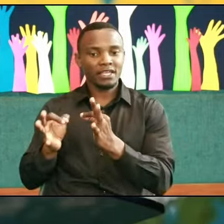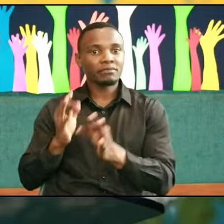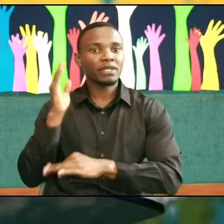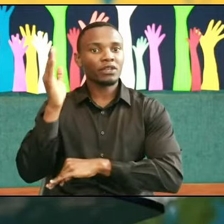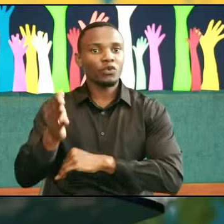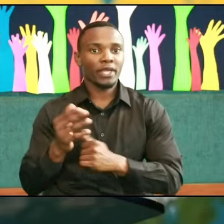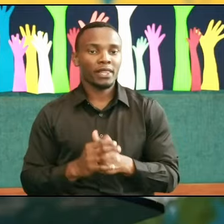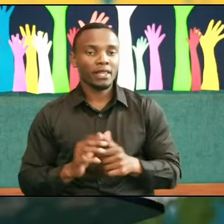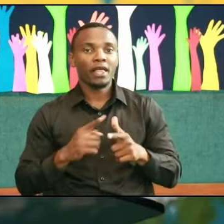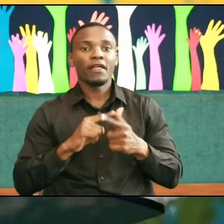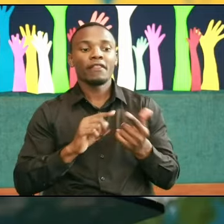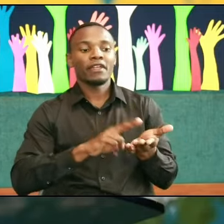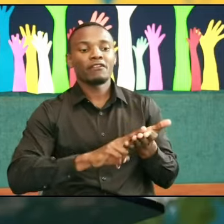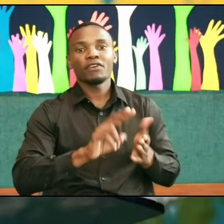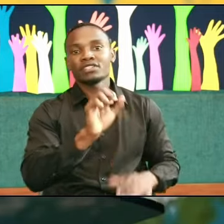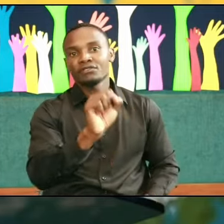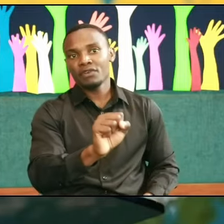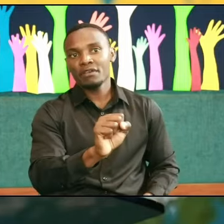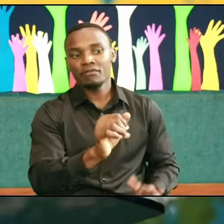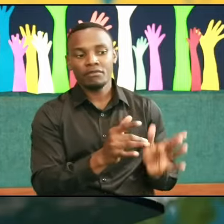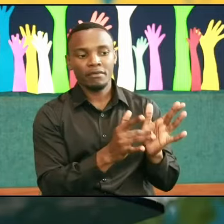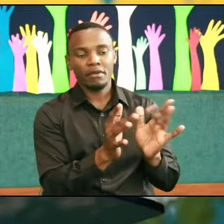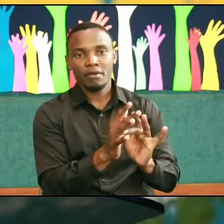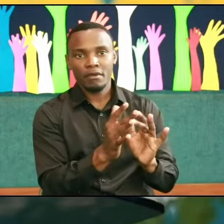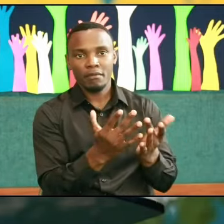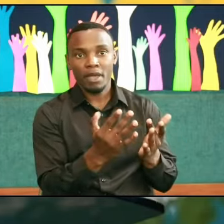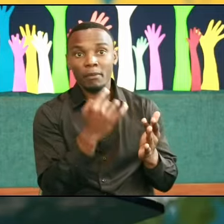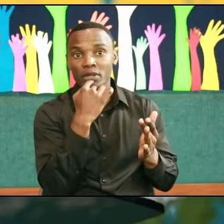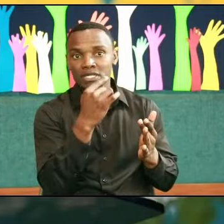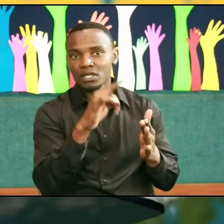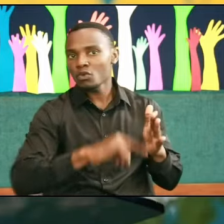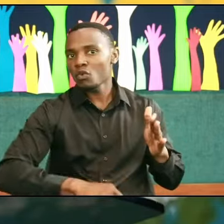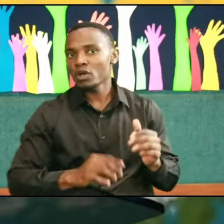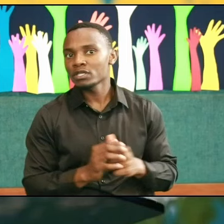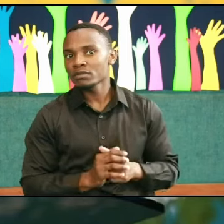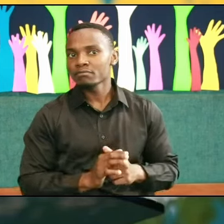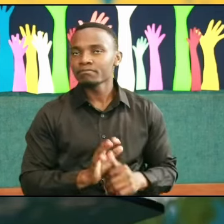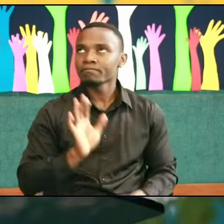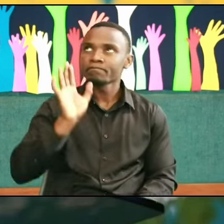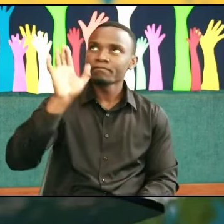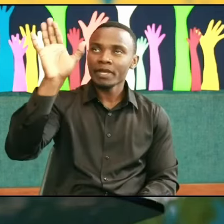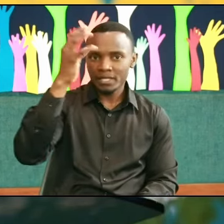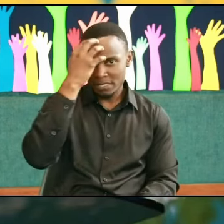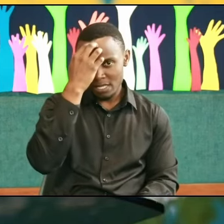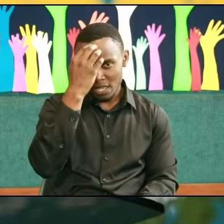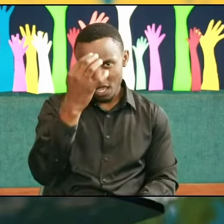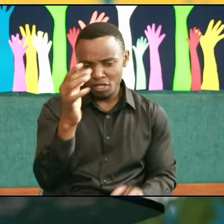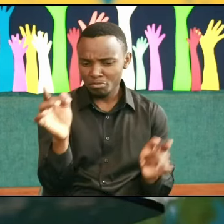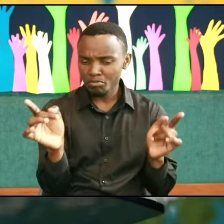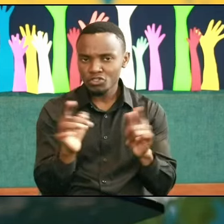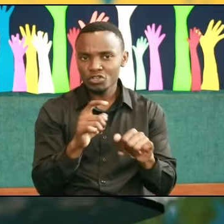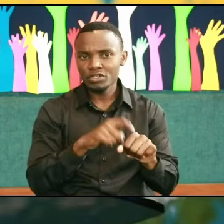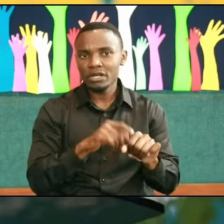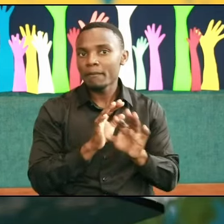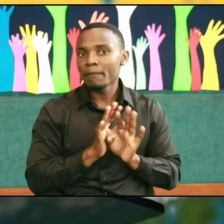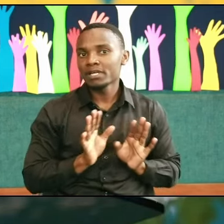in verse 5, or the first line of verse 5, for his anger is but for a moment.